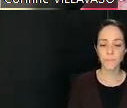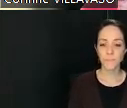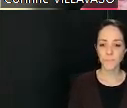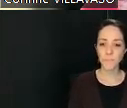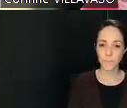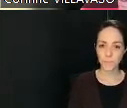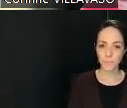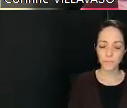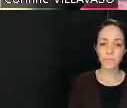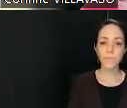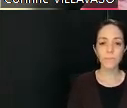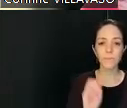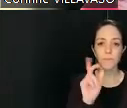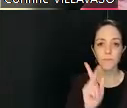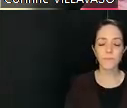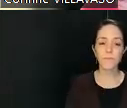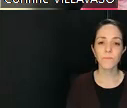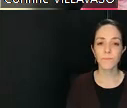Okay.